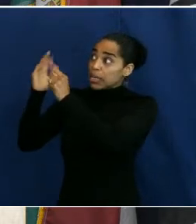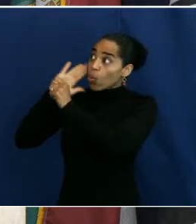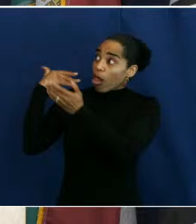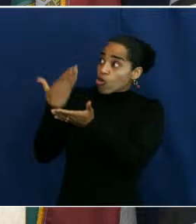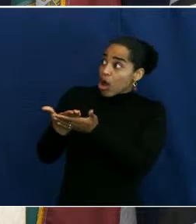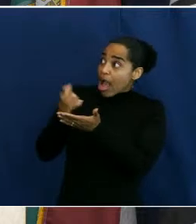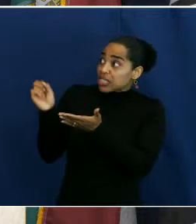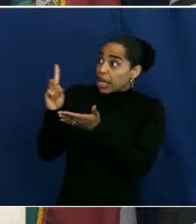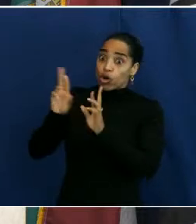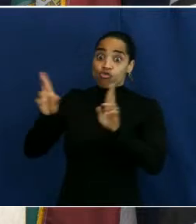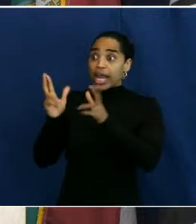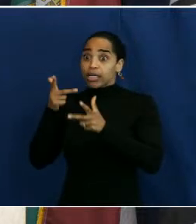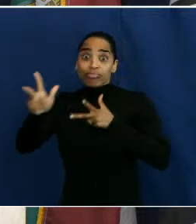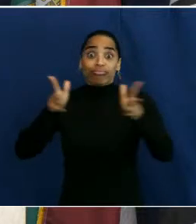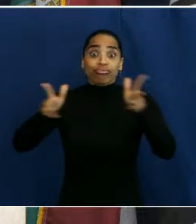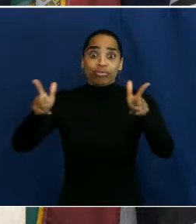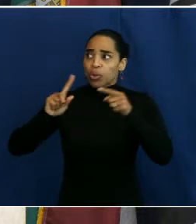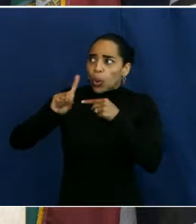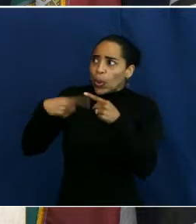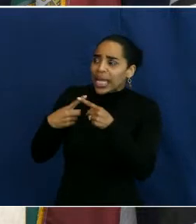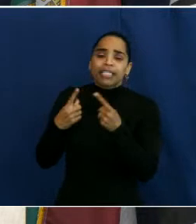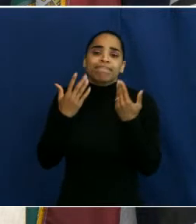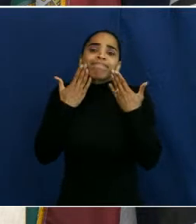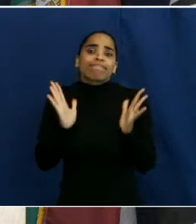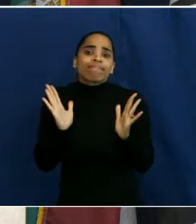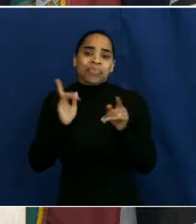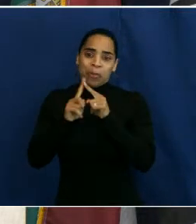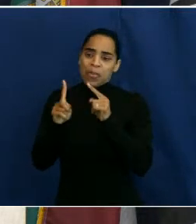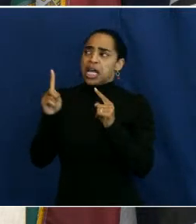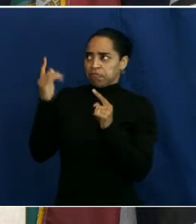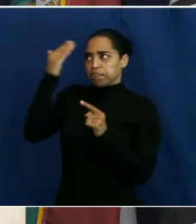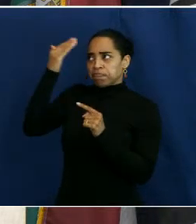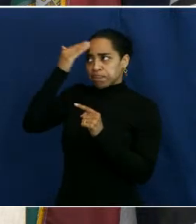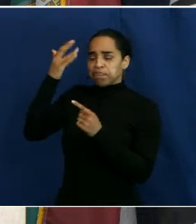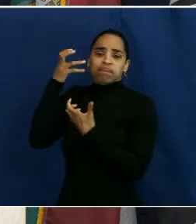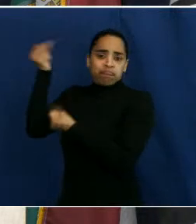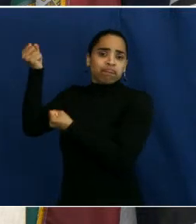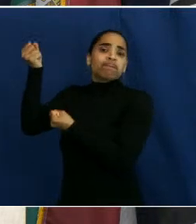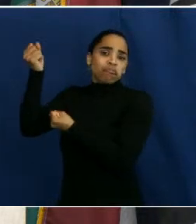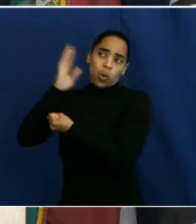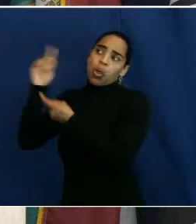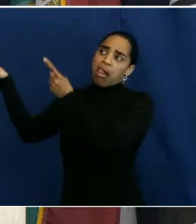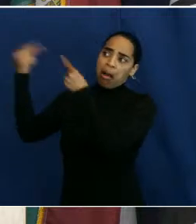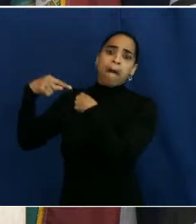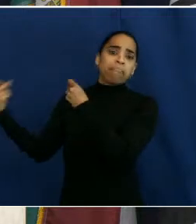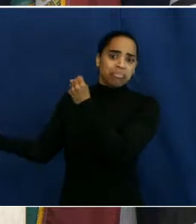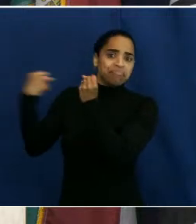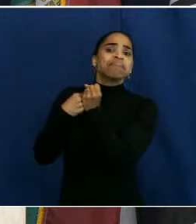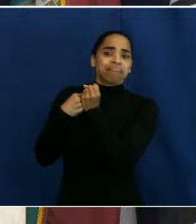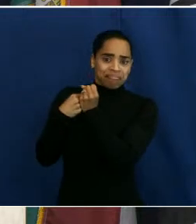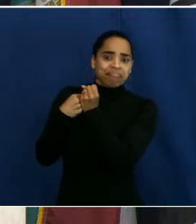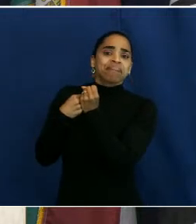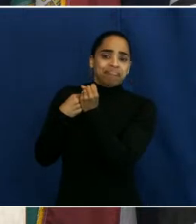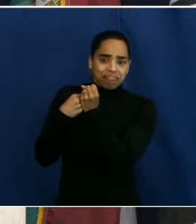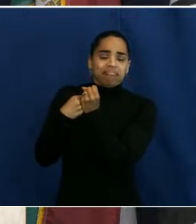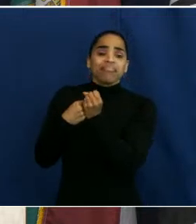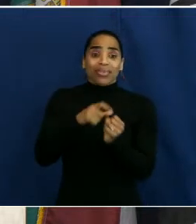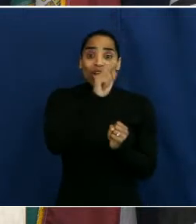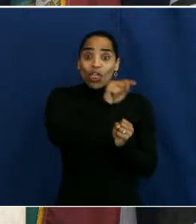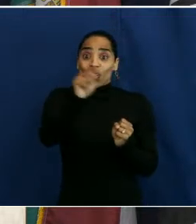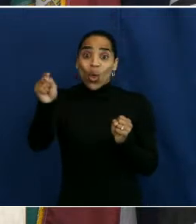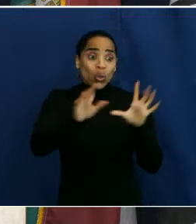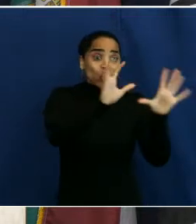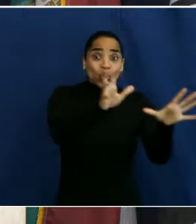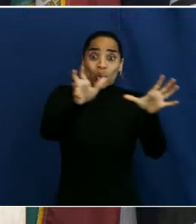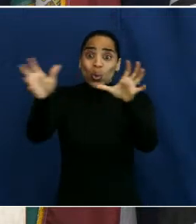arrive, but we are confident that they are coming, and we appreciate that help as we try and catch up that critical group of folks